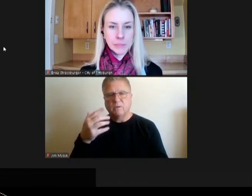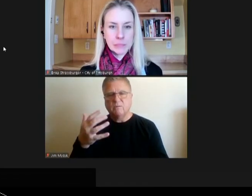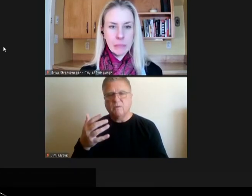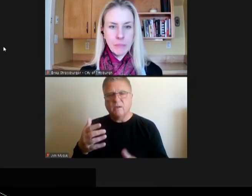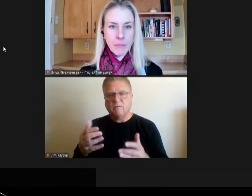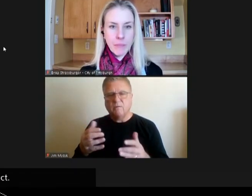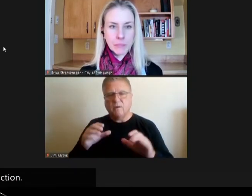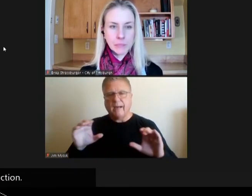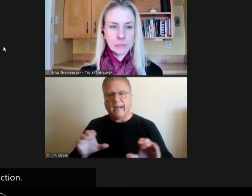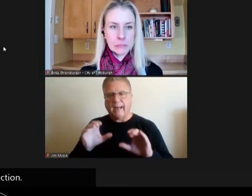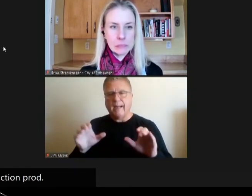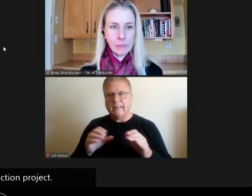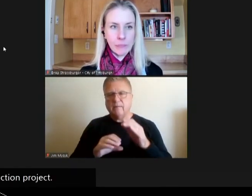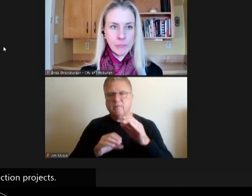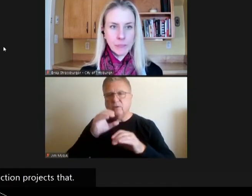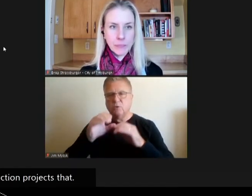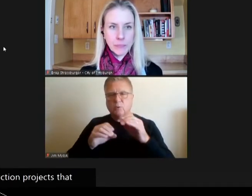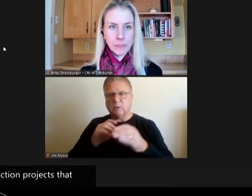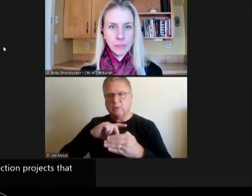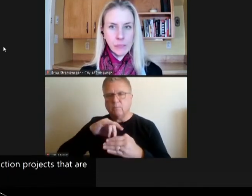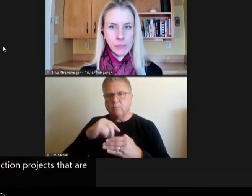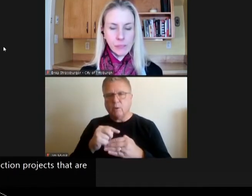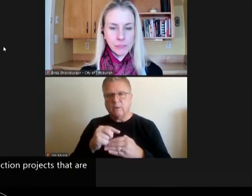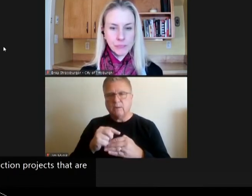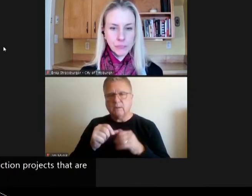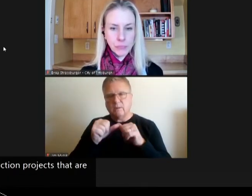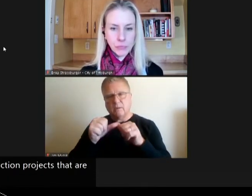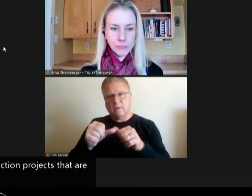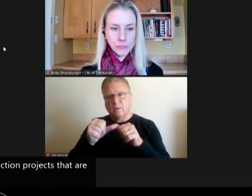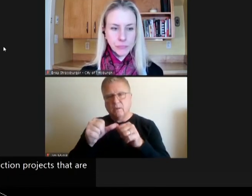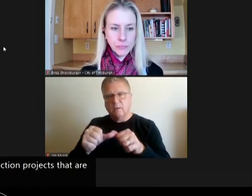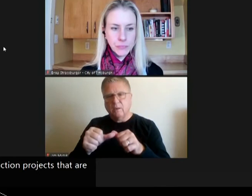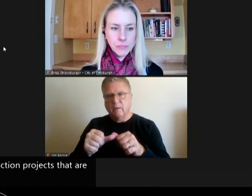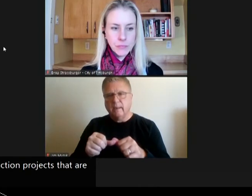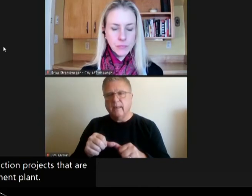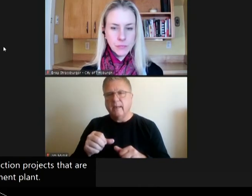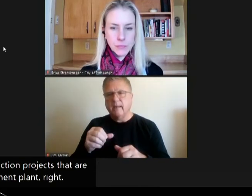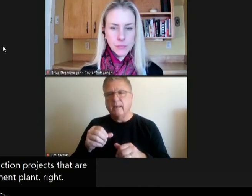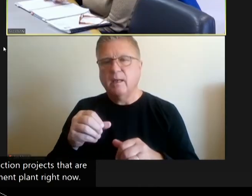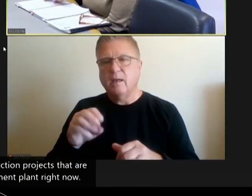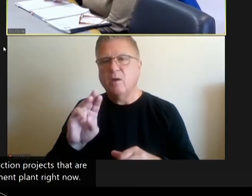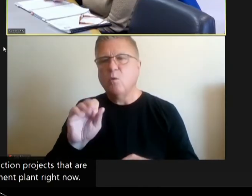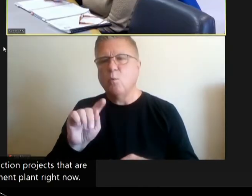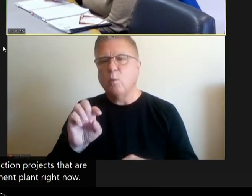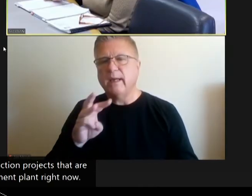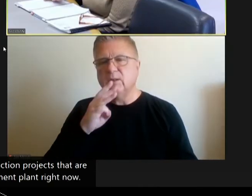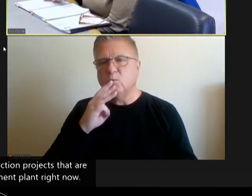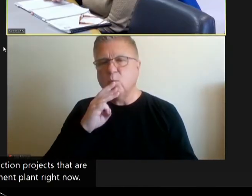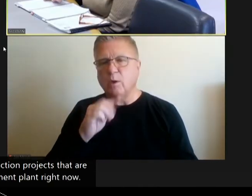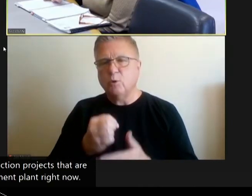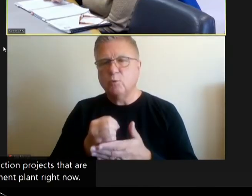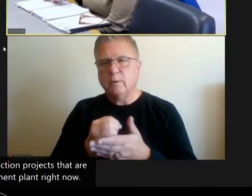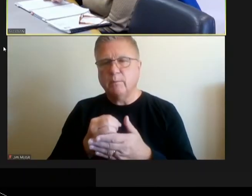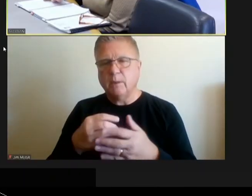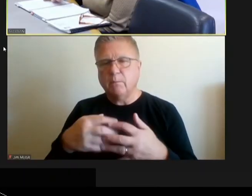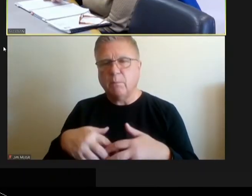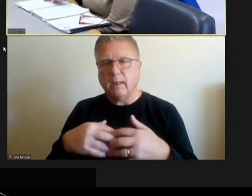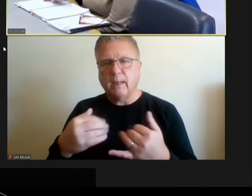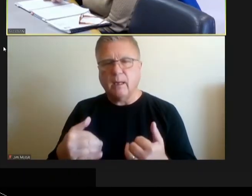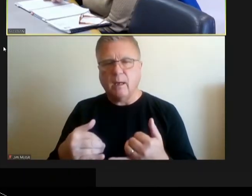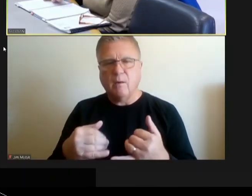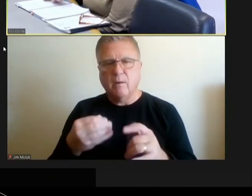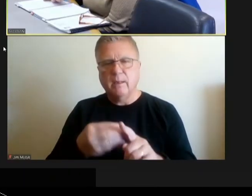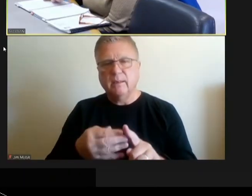active construction projects that are ongoing at the wastewater treatment plant right now. North End plant expansion